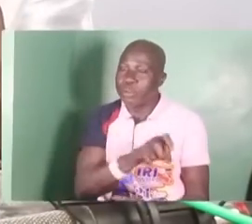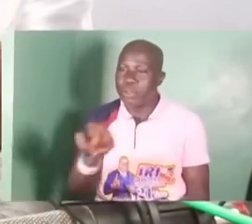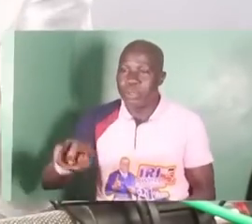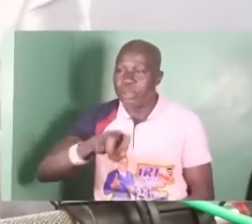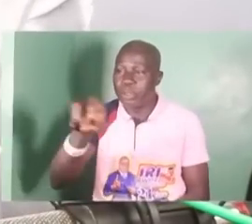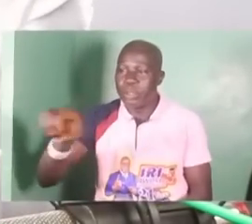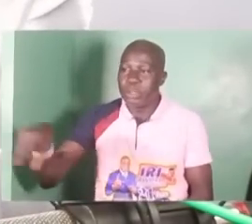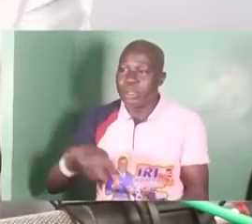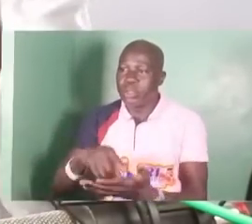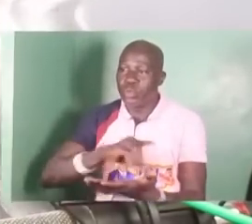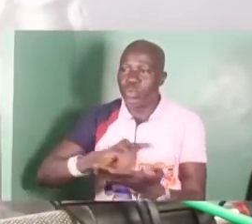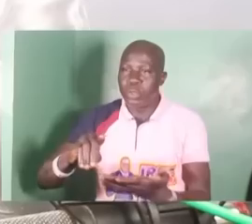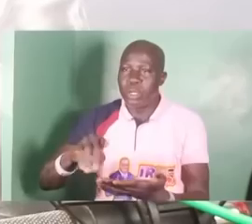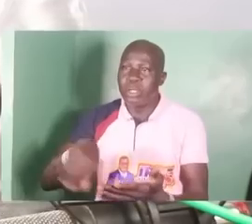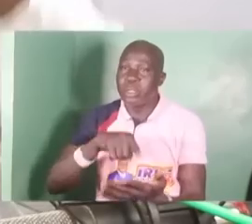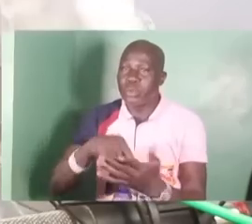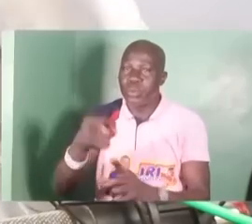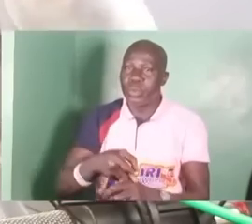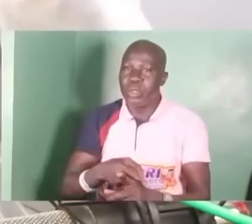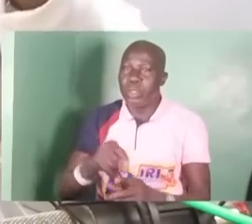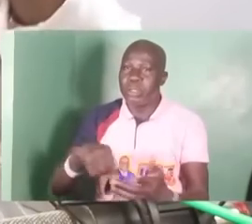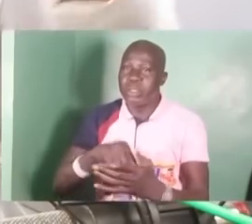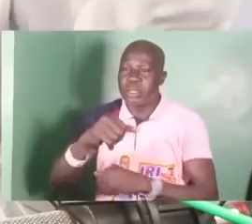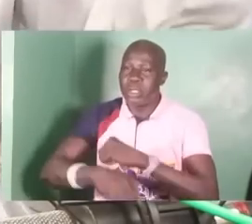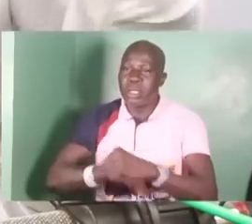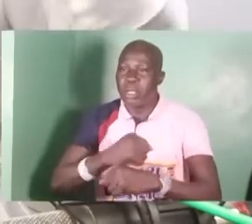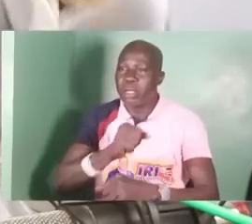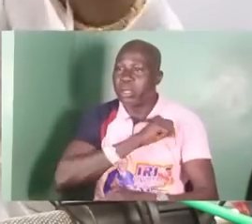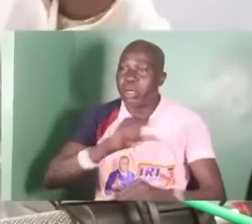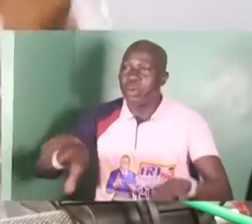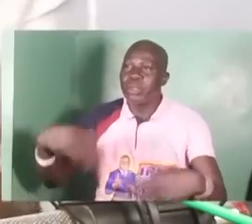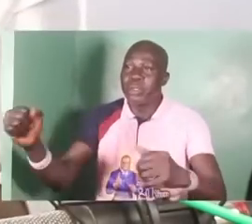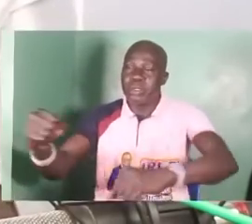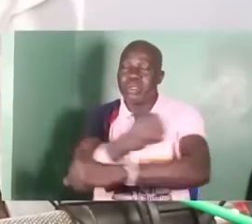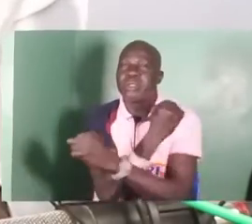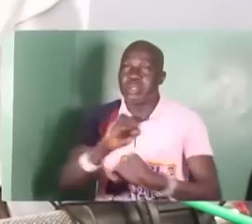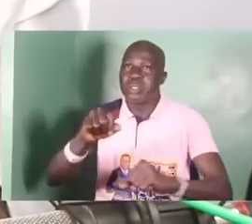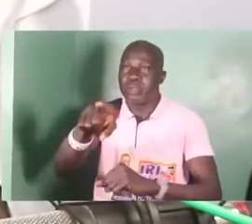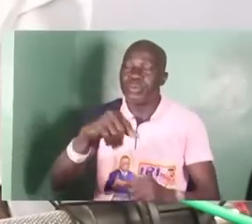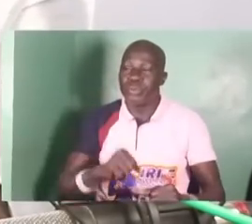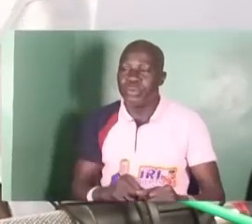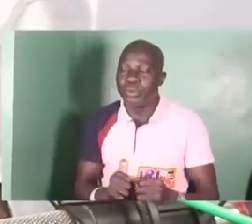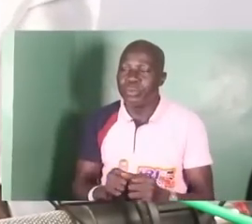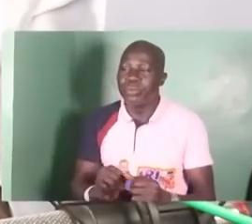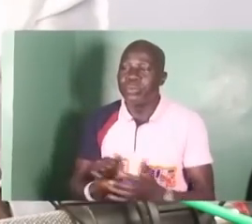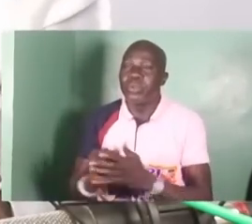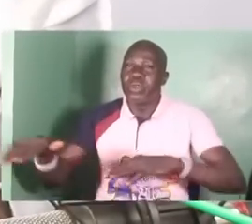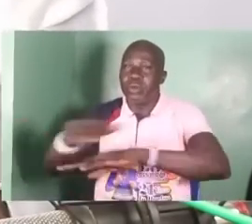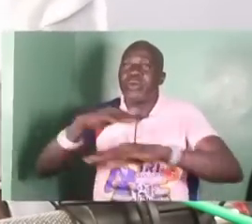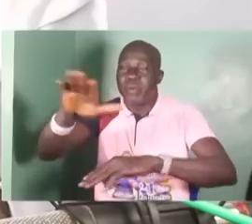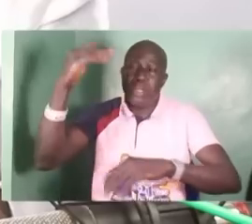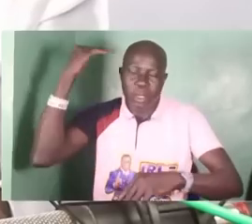gba. Adura mi gba. So pe ma se bi oba. Ma se bi oba. So pe ma se bi oba. Ma se bi